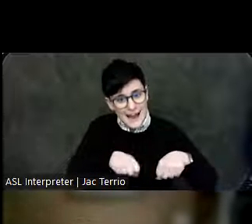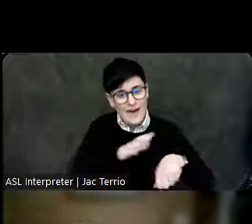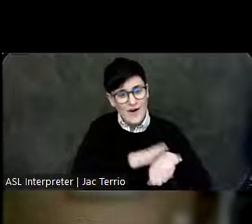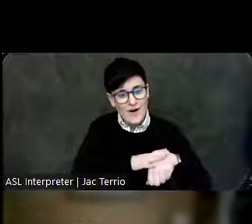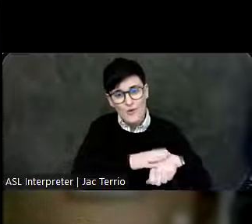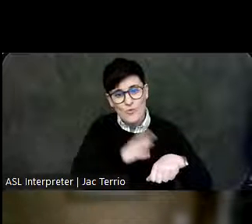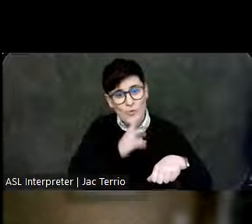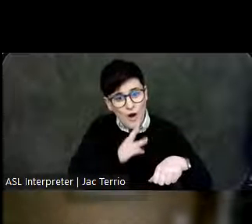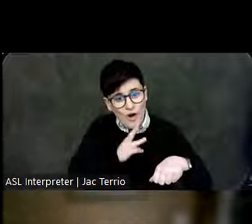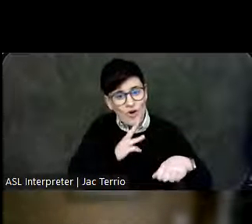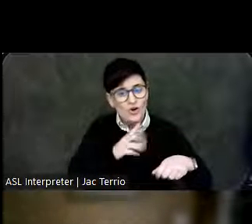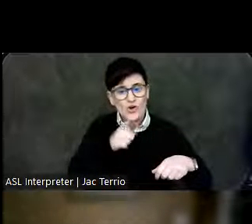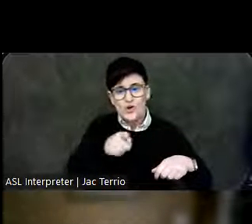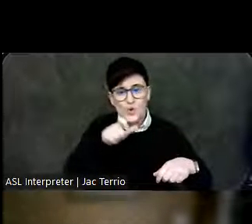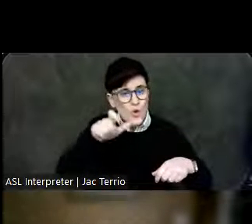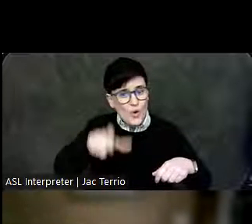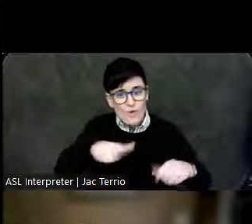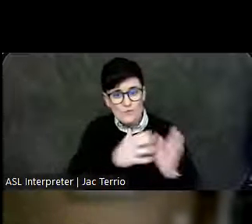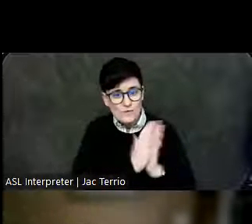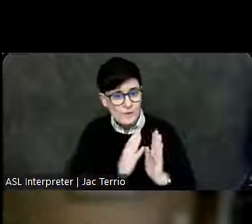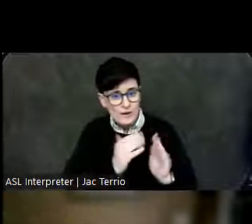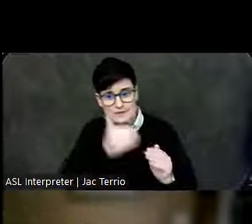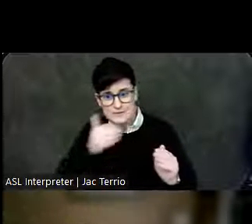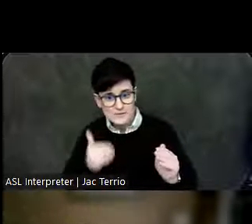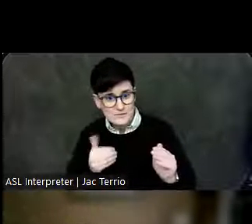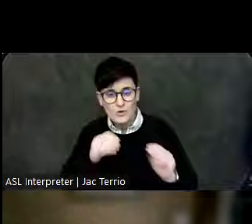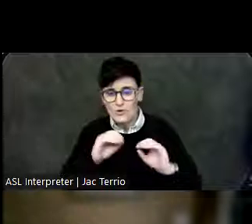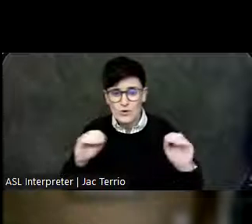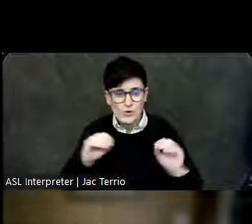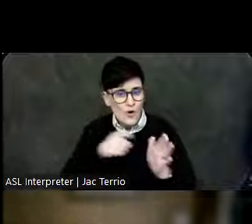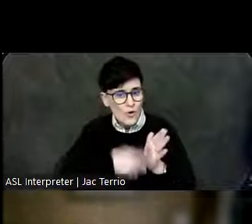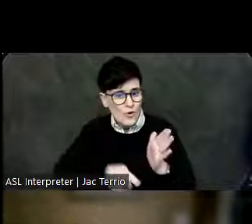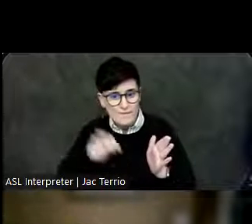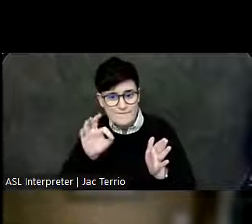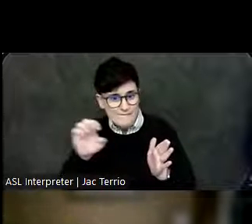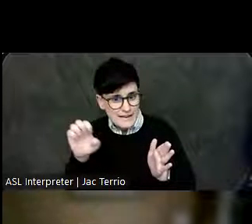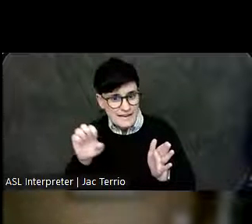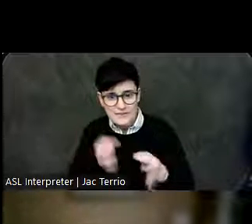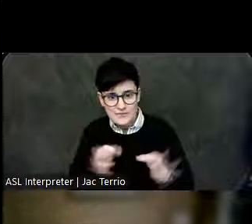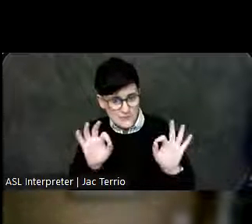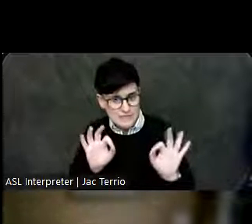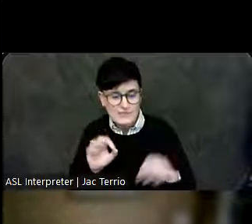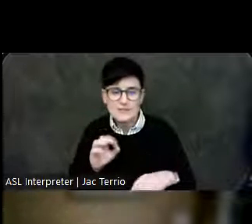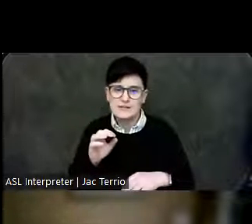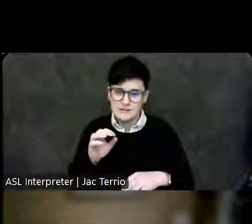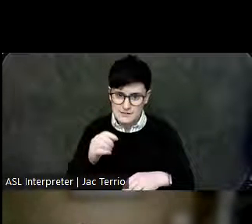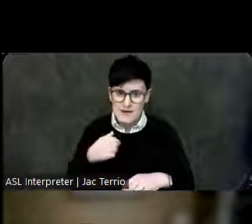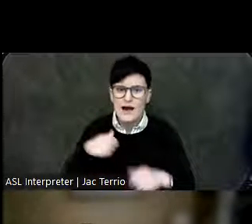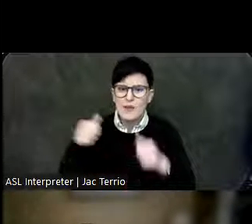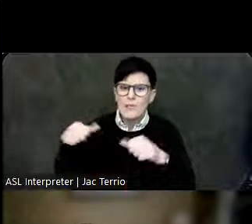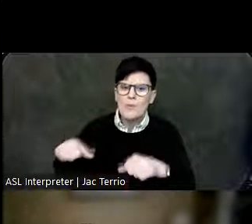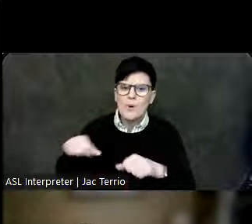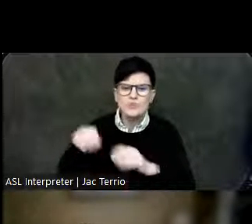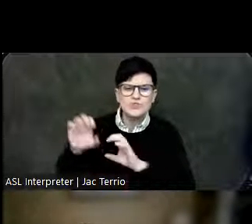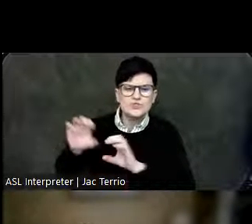or anything like that. And there's no fee for it. So that's something. And I put in the chat for if you decide to travel